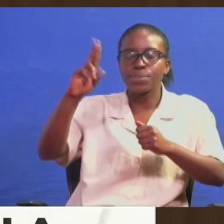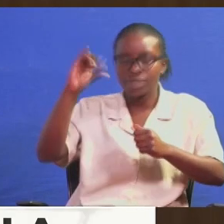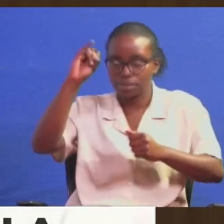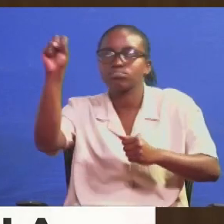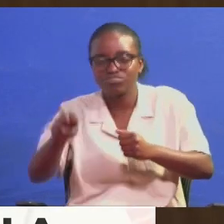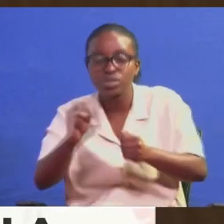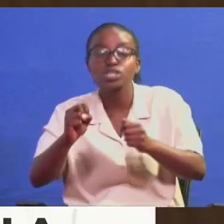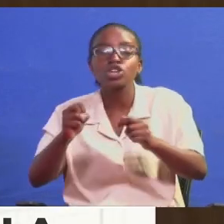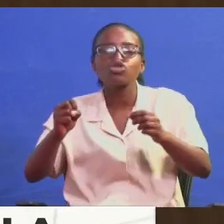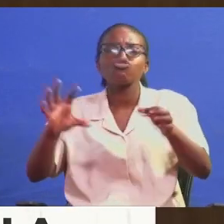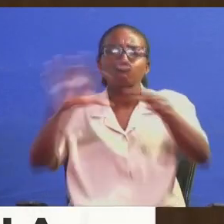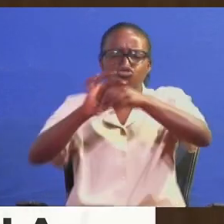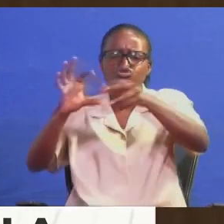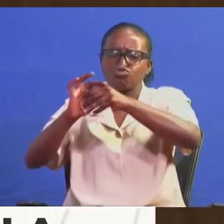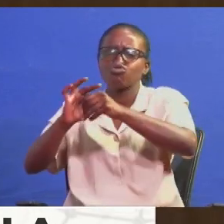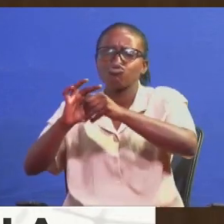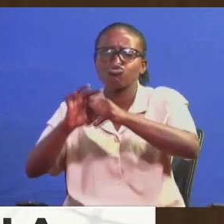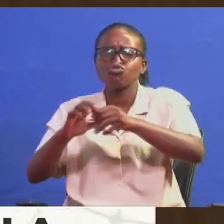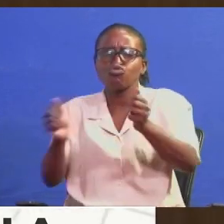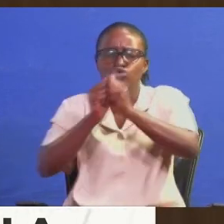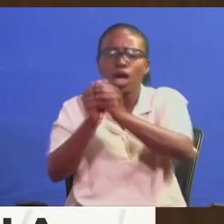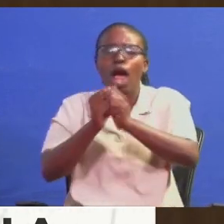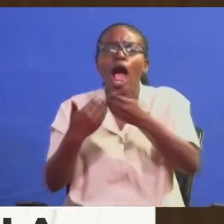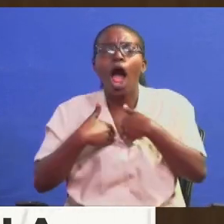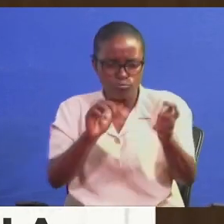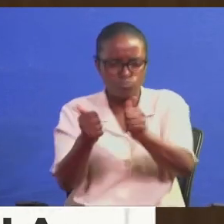unity and development. I would like to